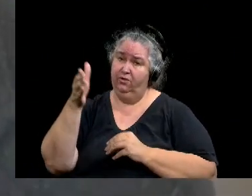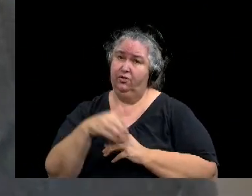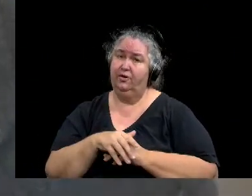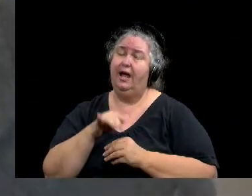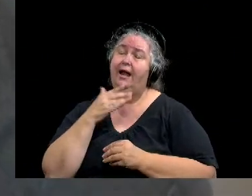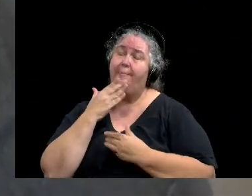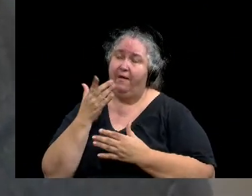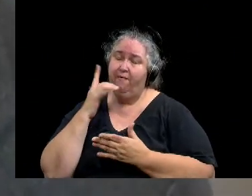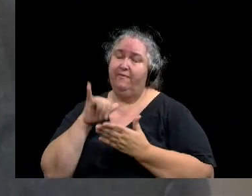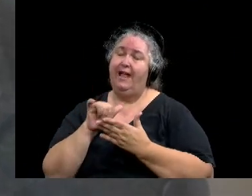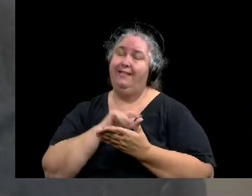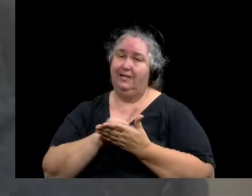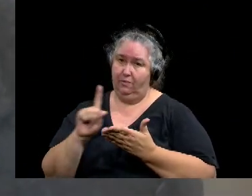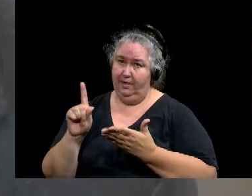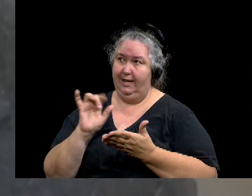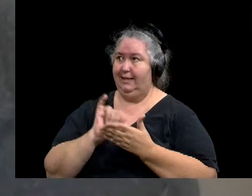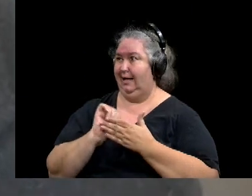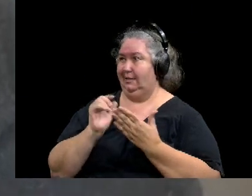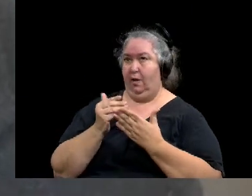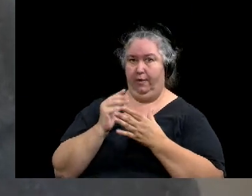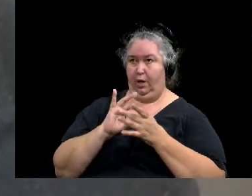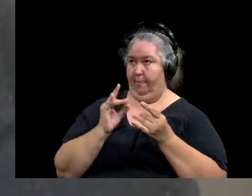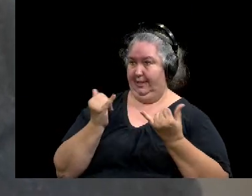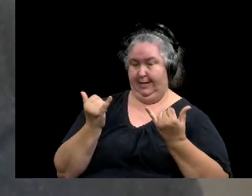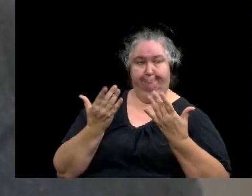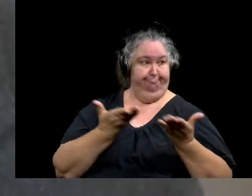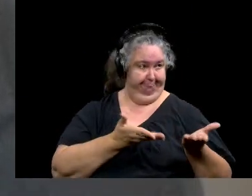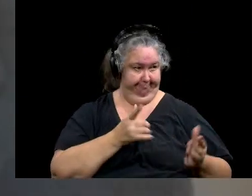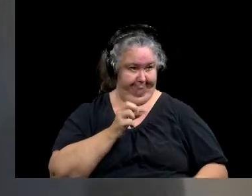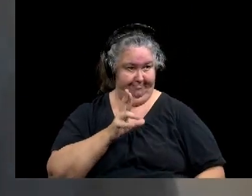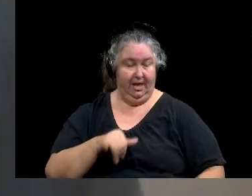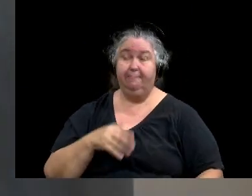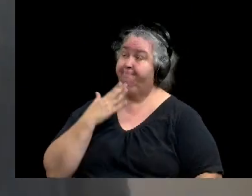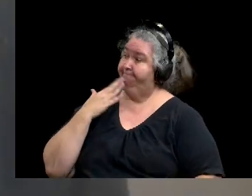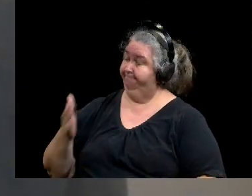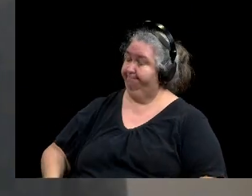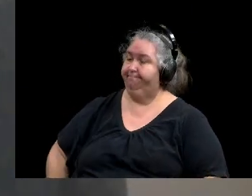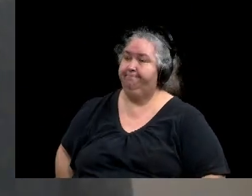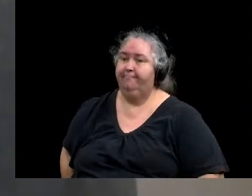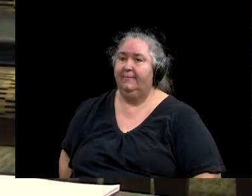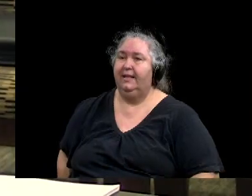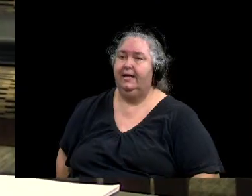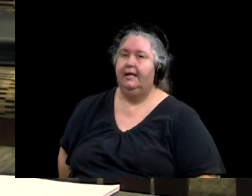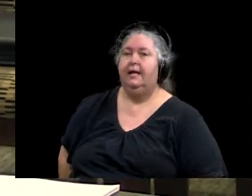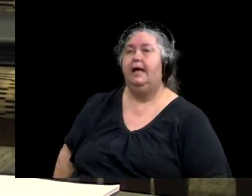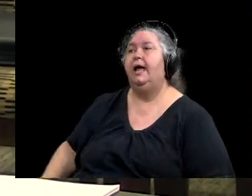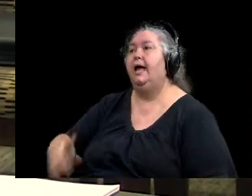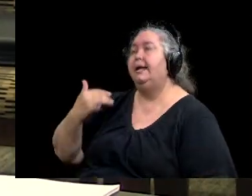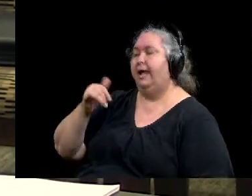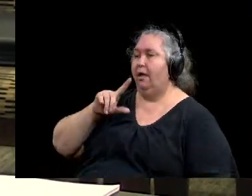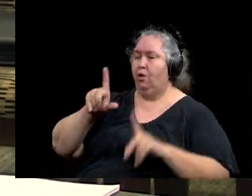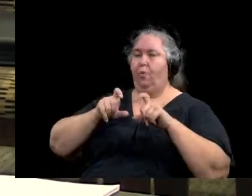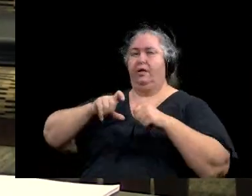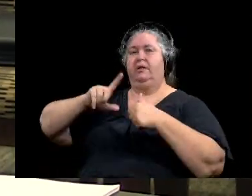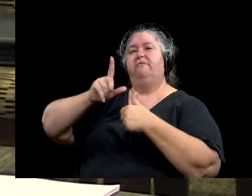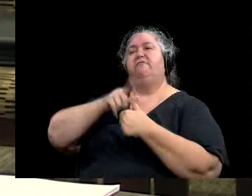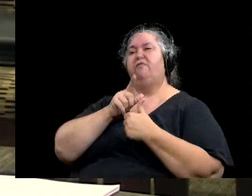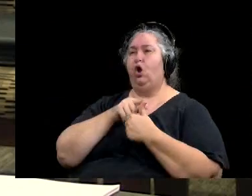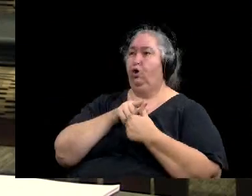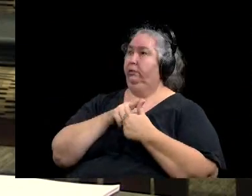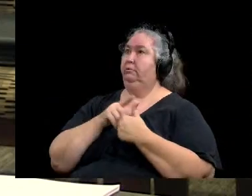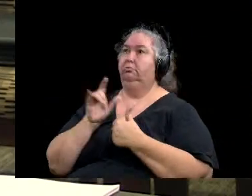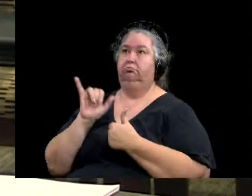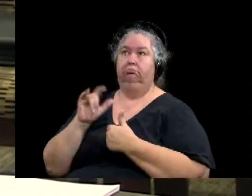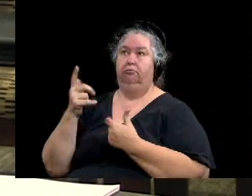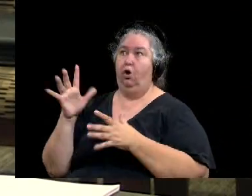that. So that's all the comments I have today, Larry. Okay, thank you. Actually, I go to the questions now, but the first question is pretty much like you all